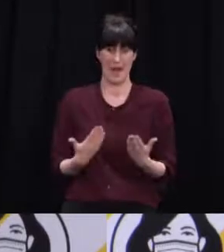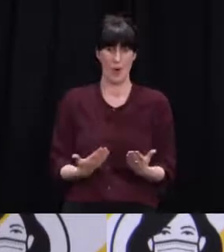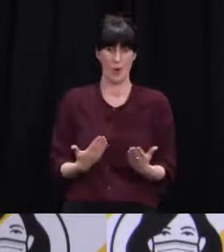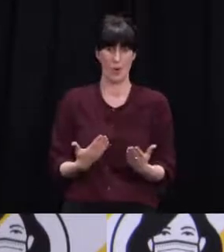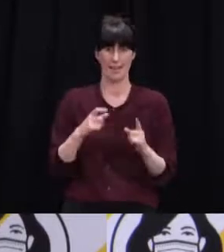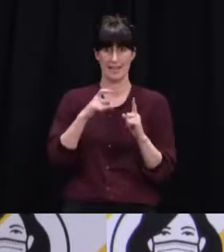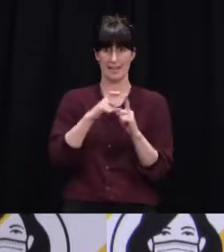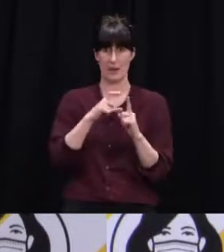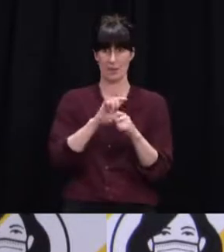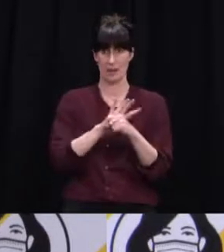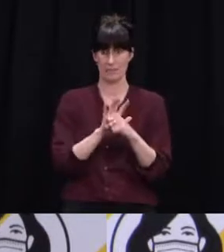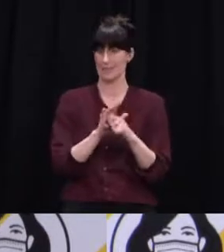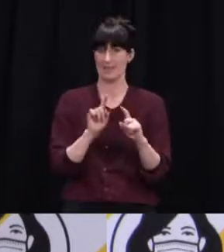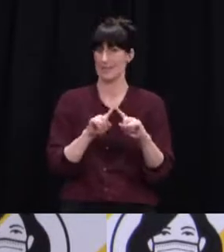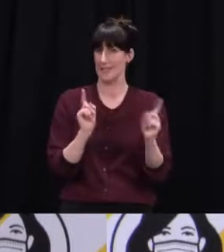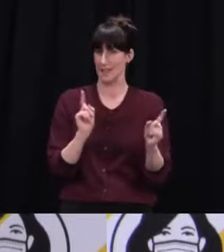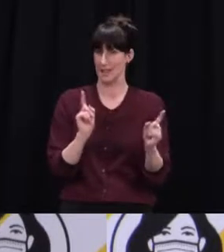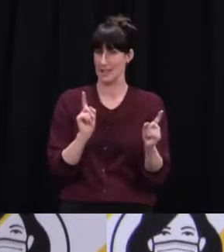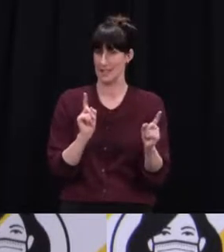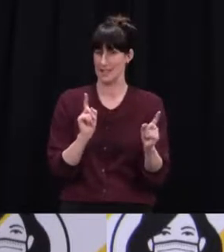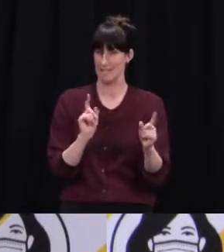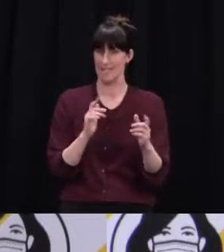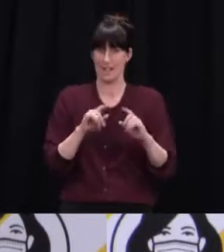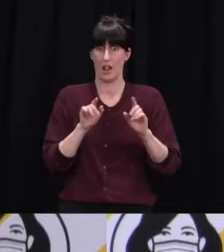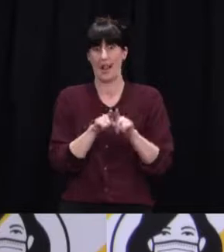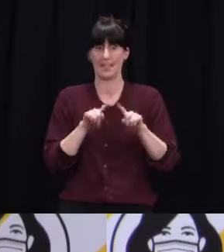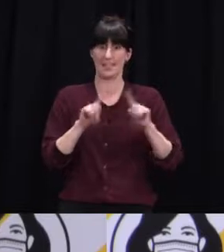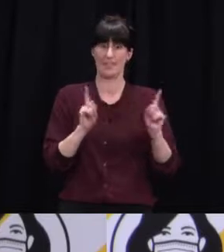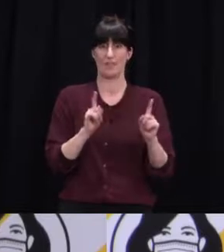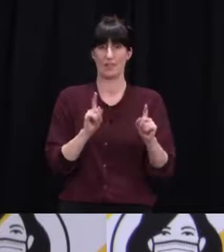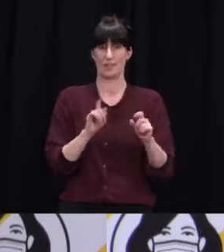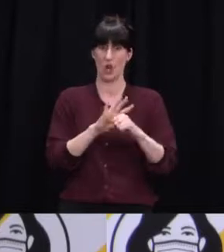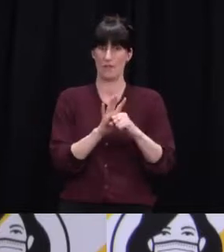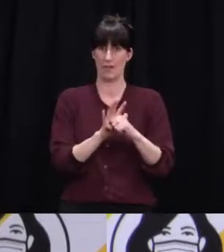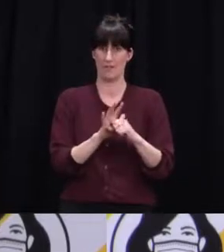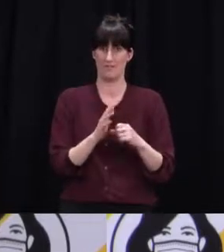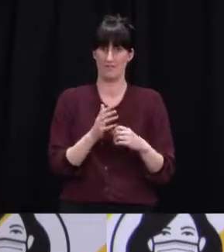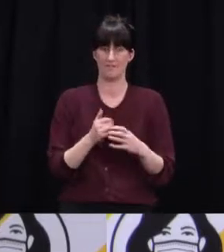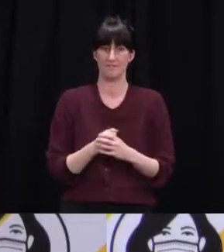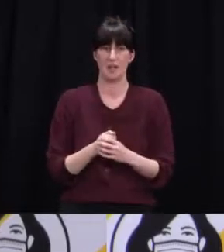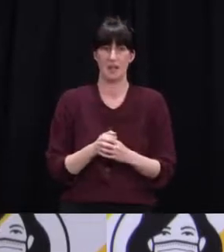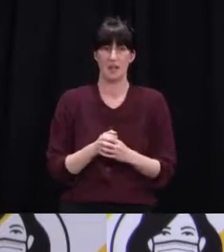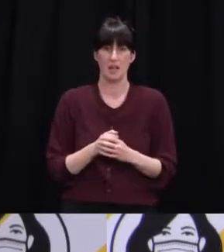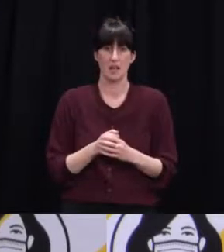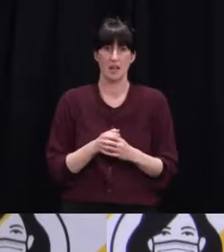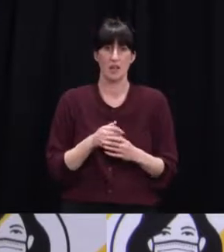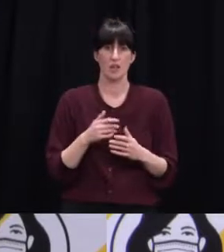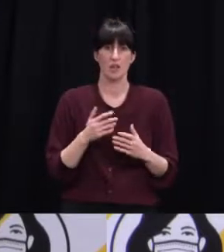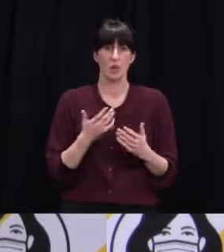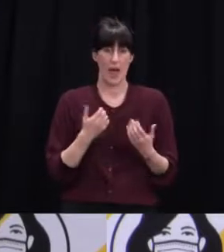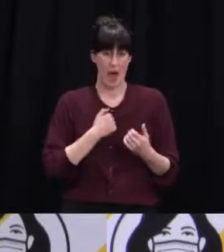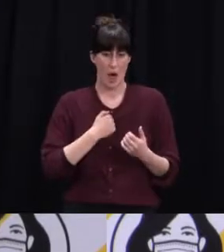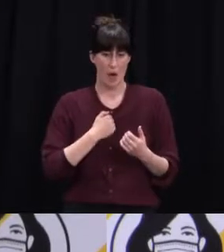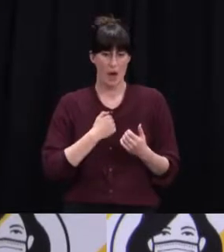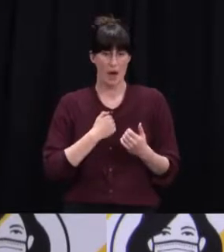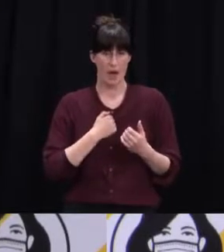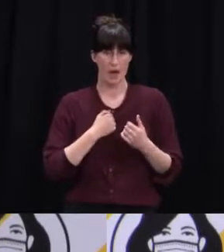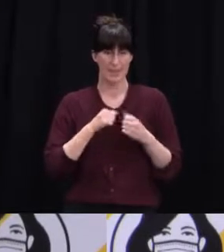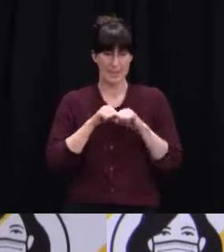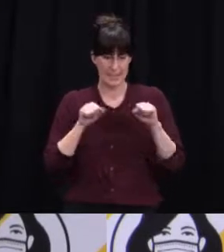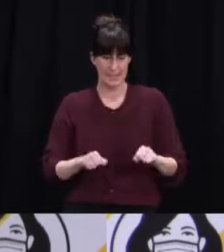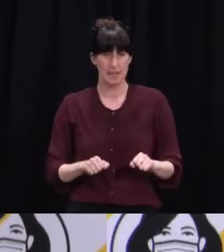that time, and clearly Delta is almost like a different virus. And I think I'm confident we had upped